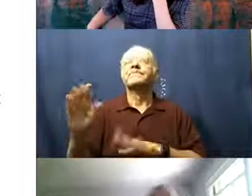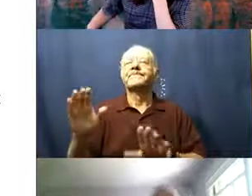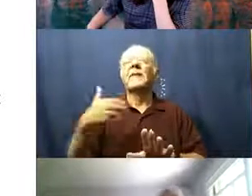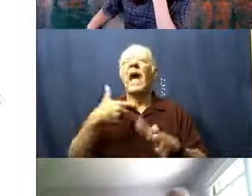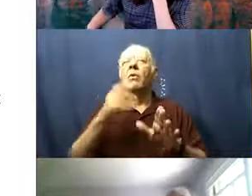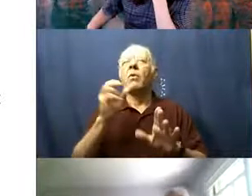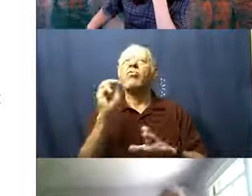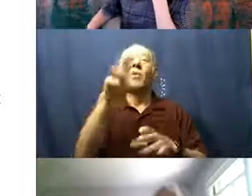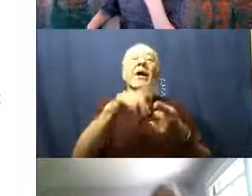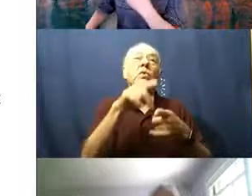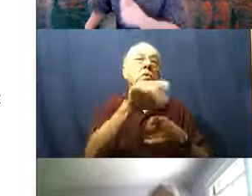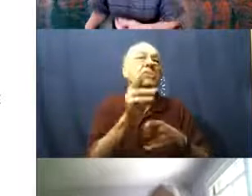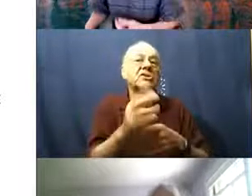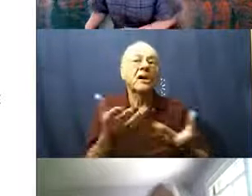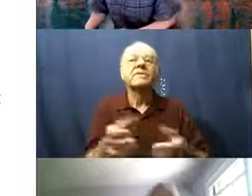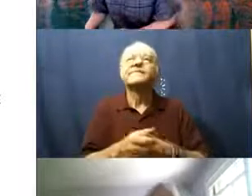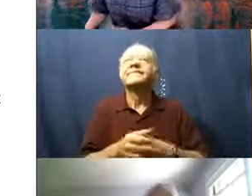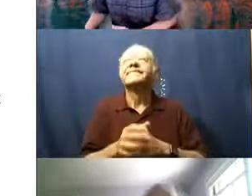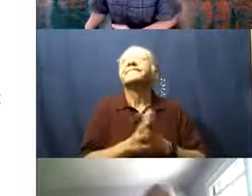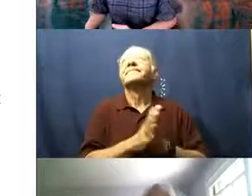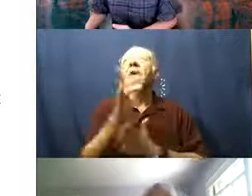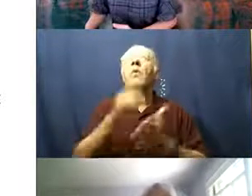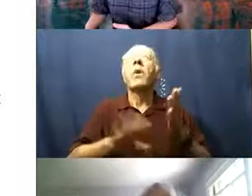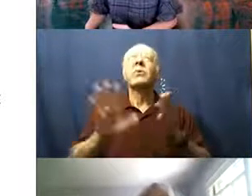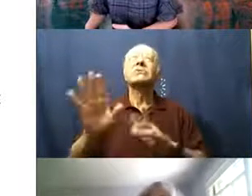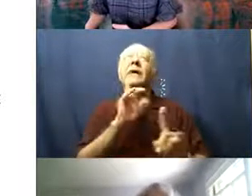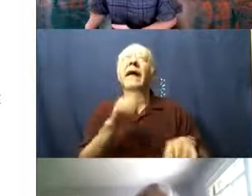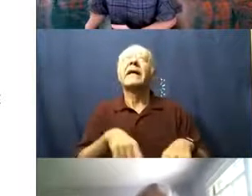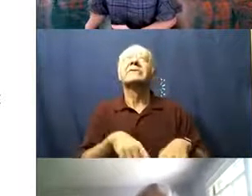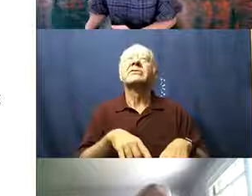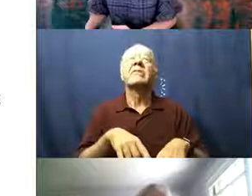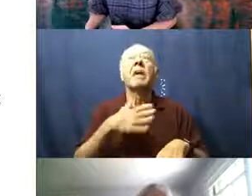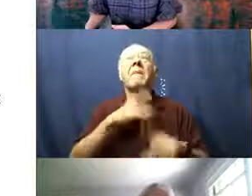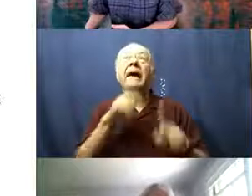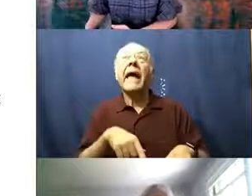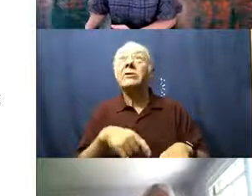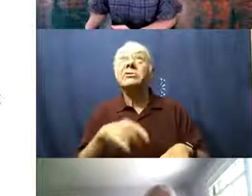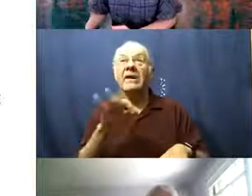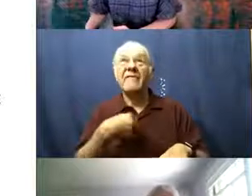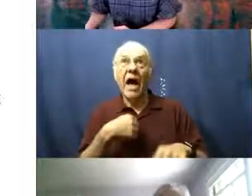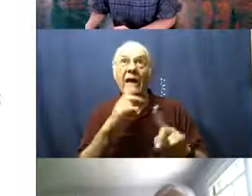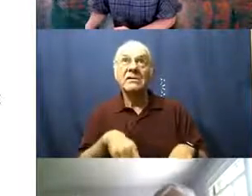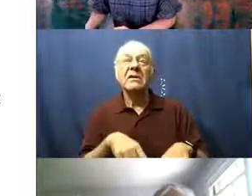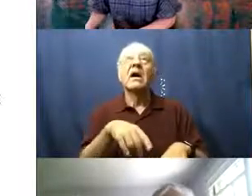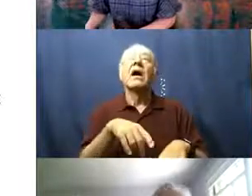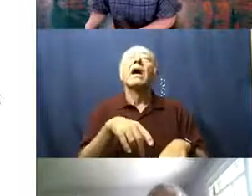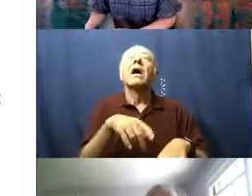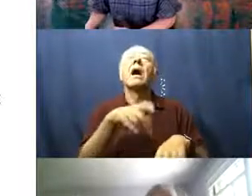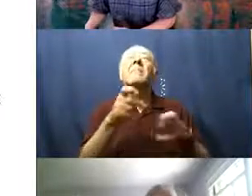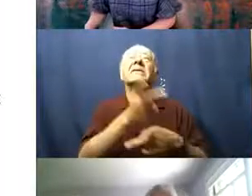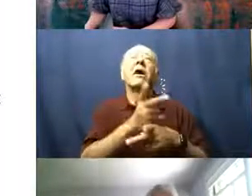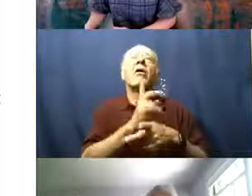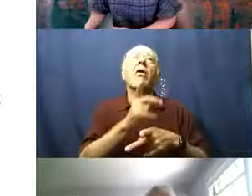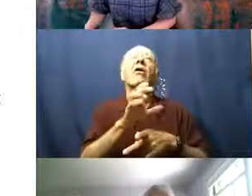I'll throw it out to you, Jen. What was your answer going to be, Gwen? My answer is going to be CMOs are care